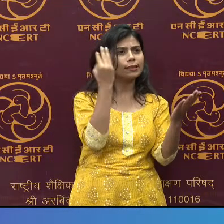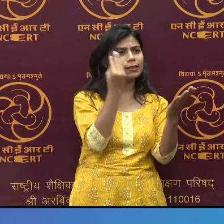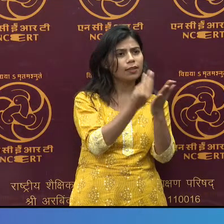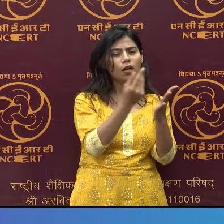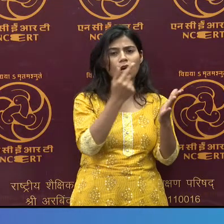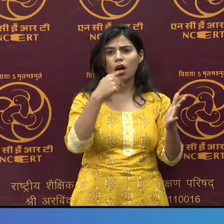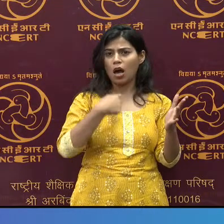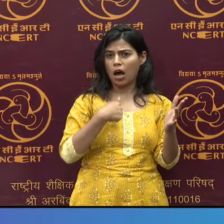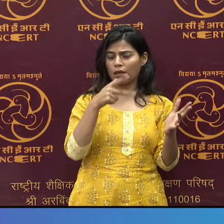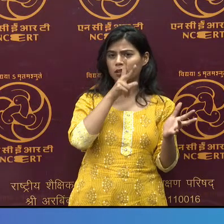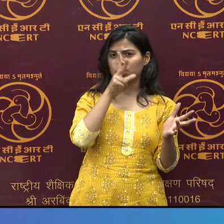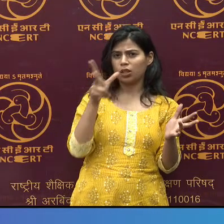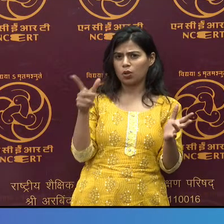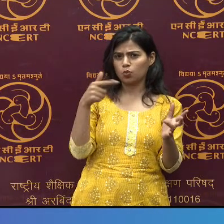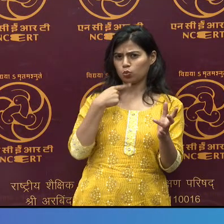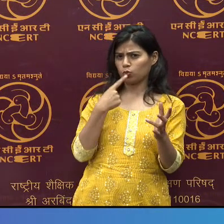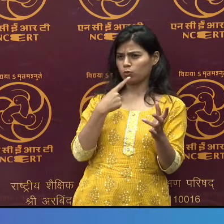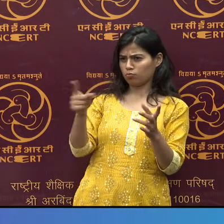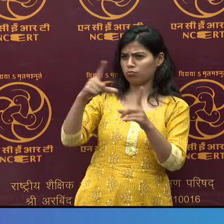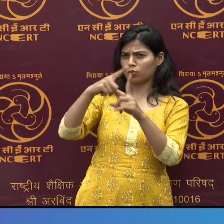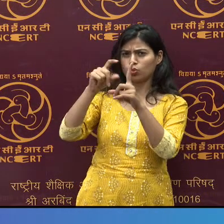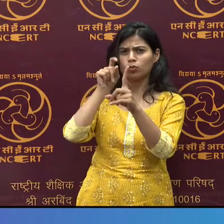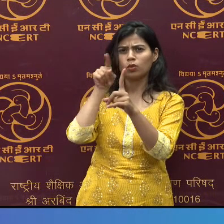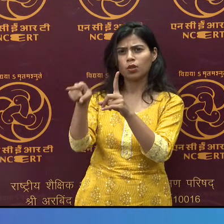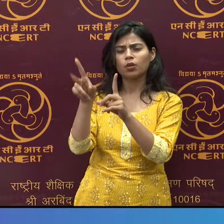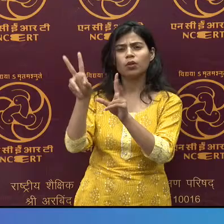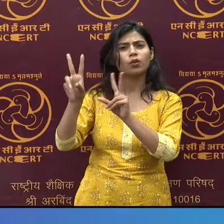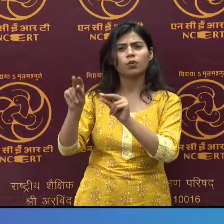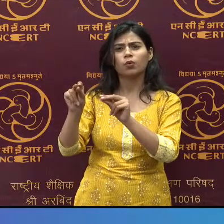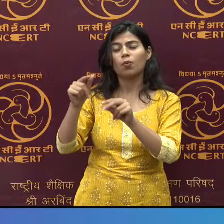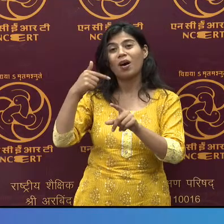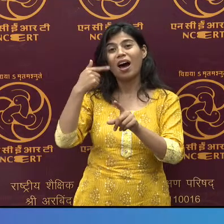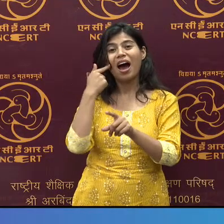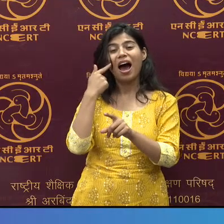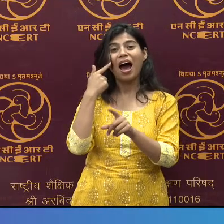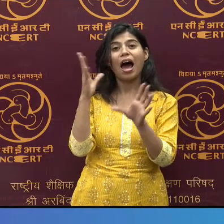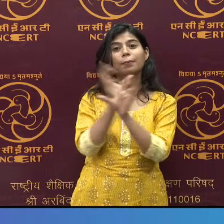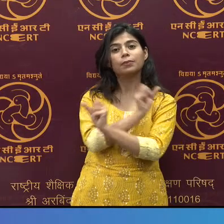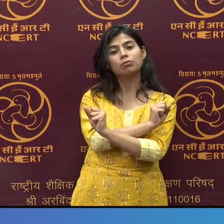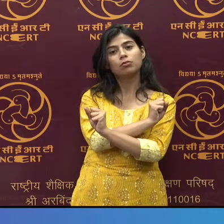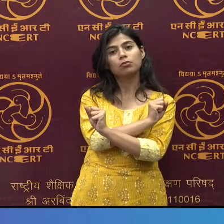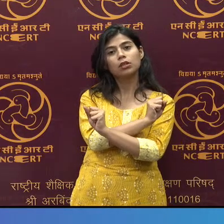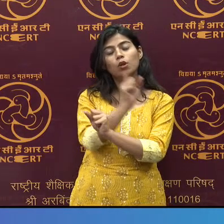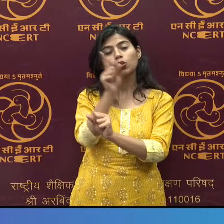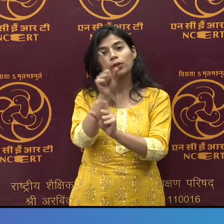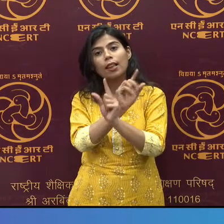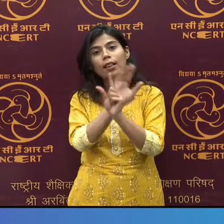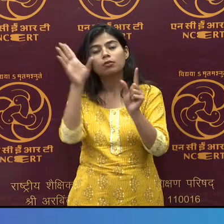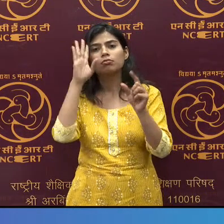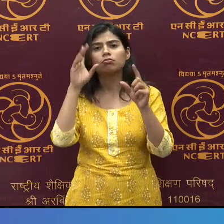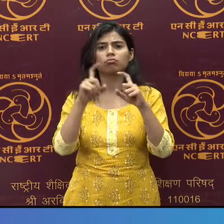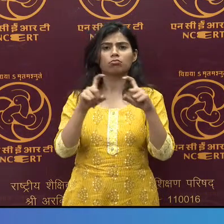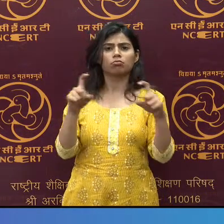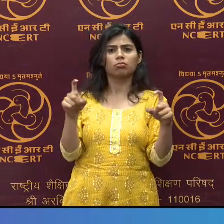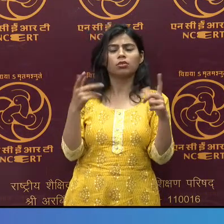say, I'll tell you to do this. Right. That I is totally missing. So she'll play very safe and Yes. she'll choose the third person to present